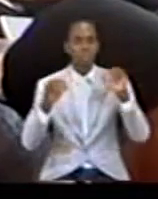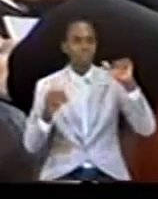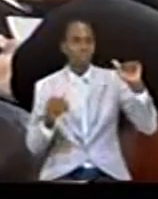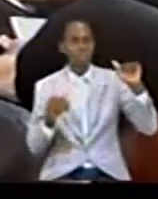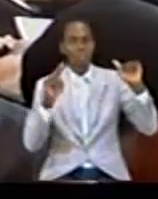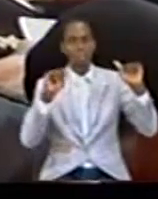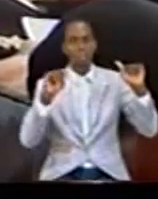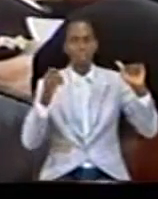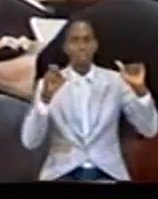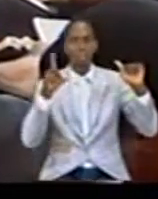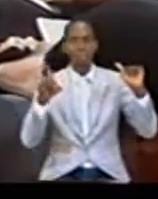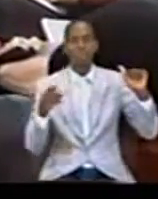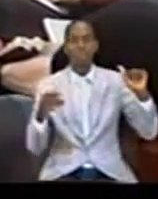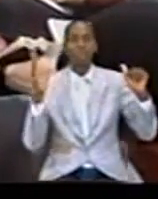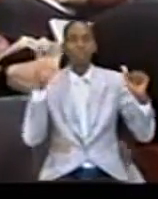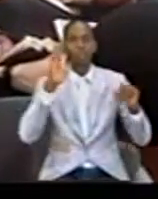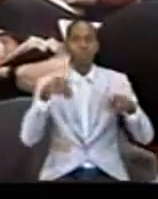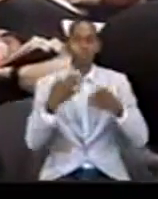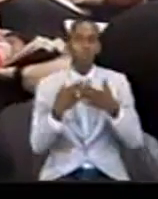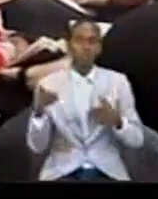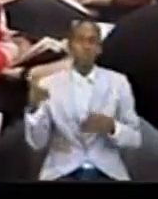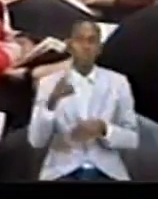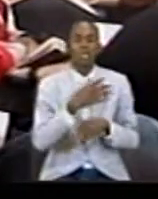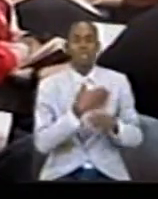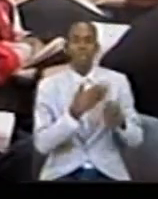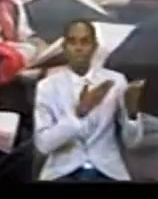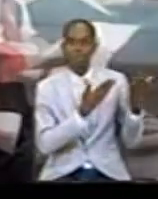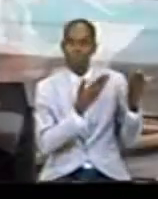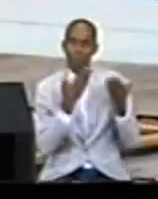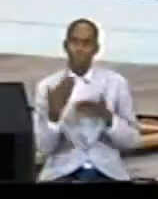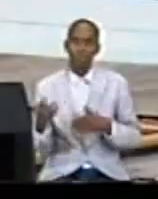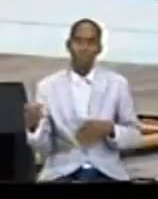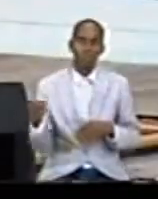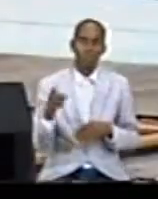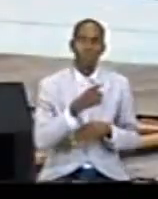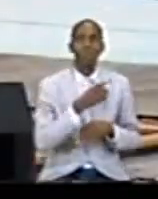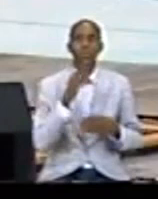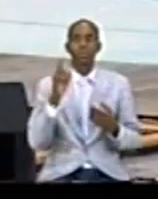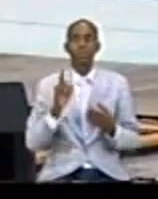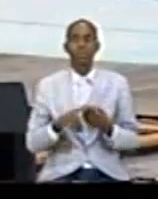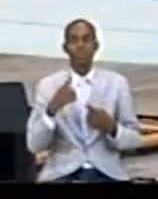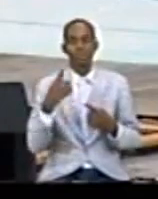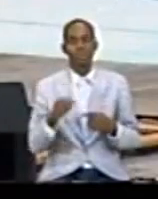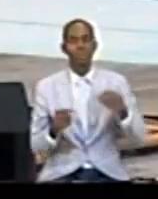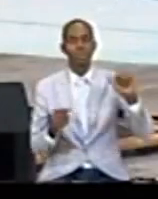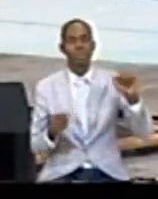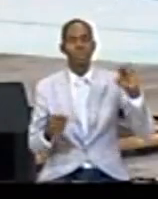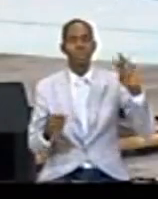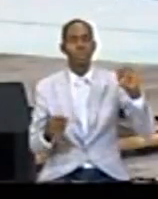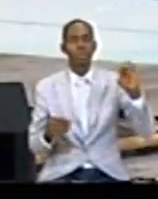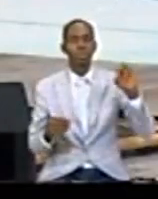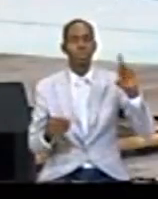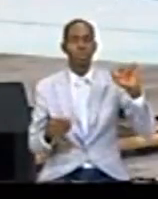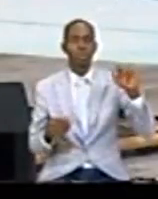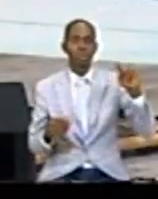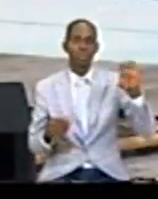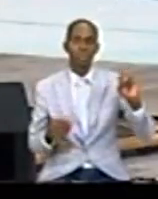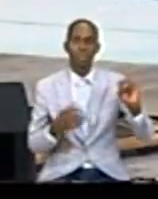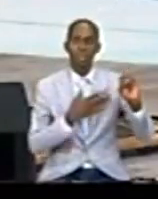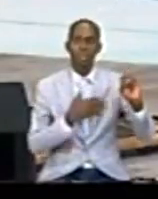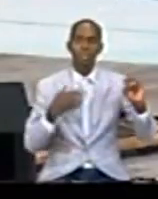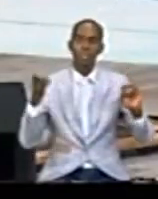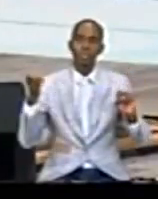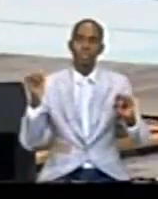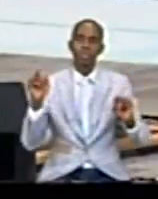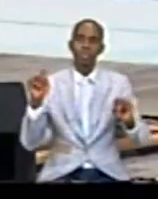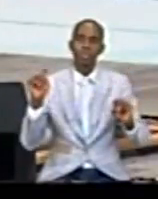before thee and bring thee in unto the Amorites, and to the Hittites, and to